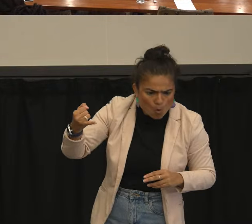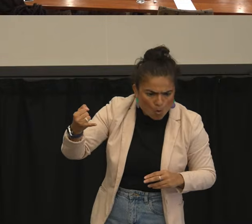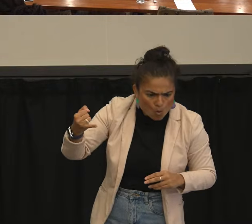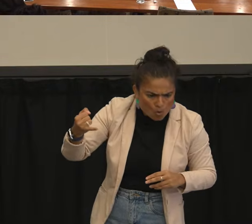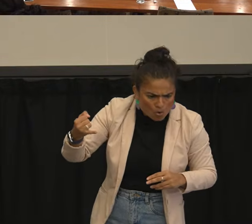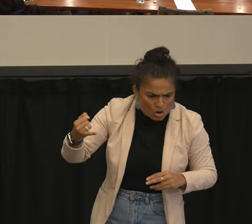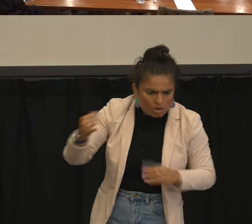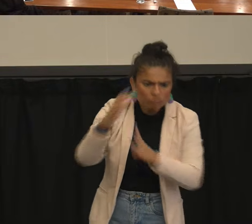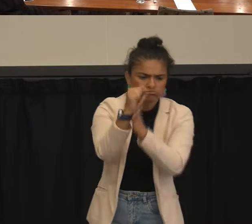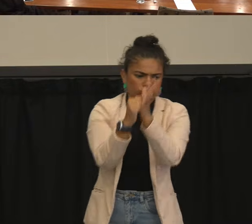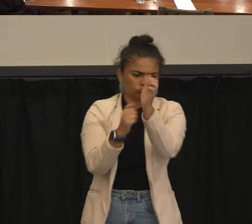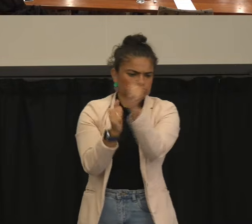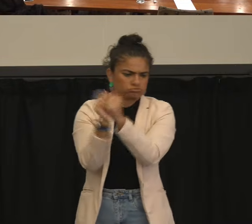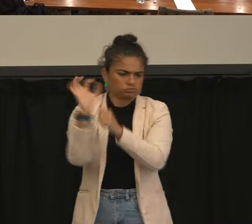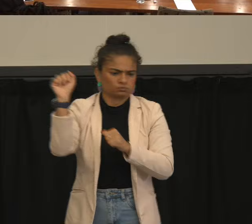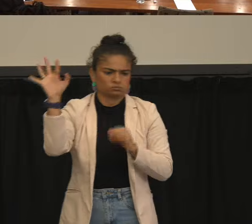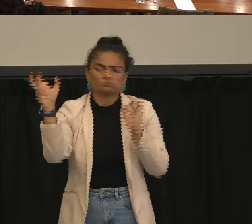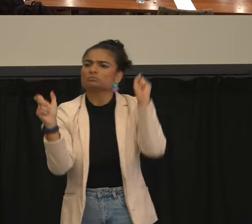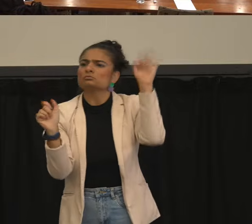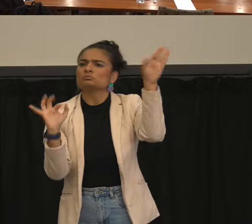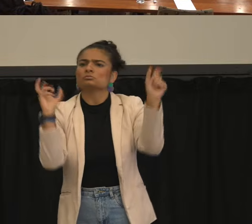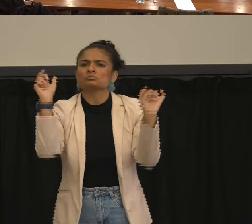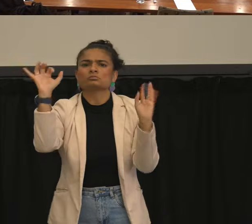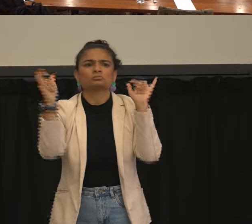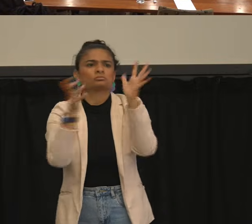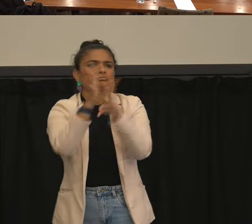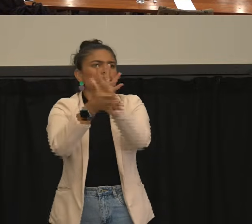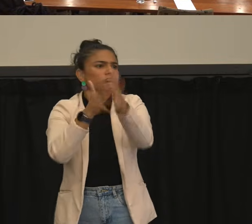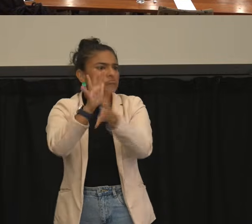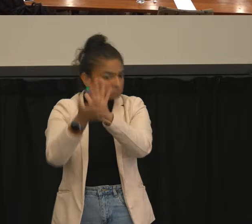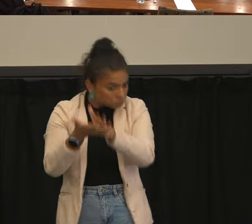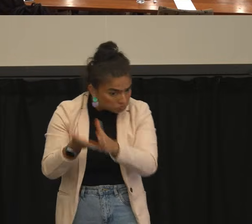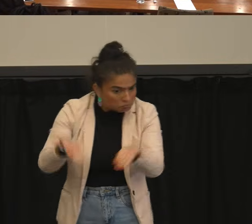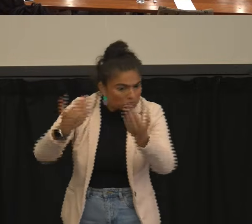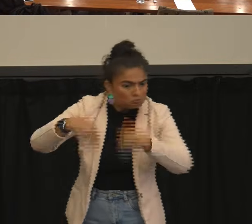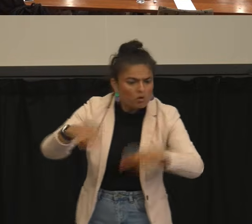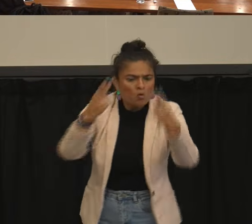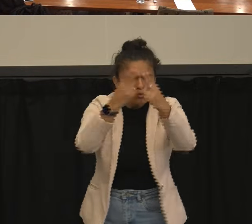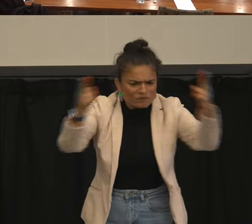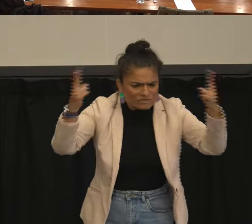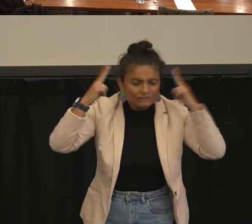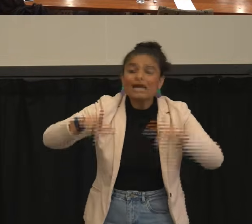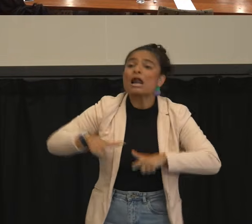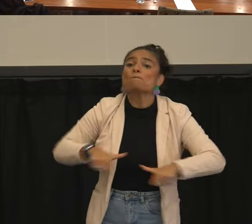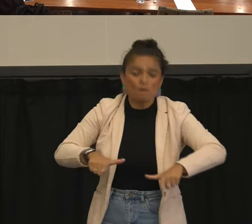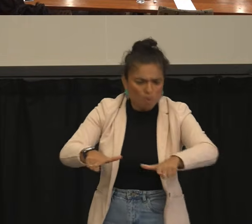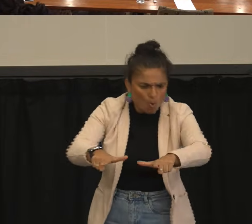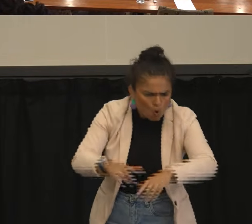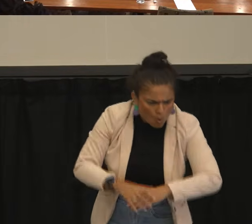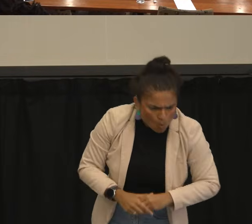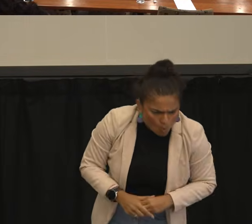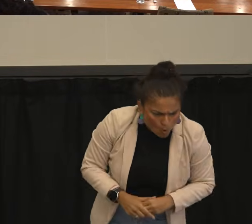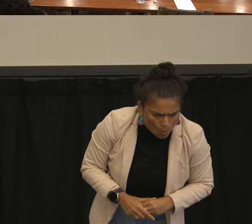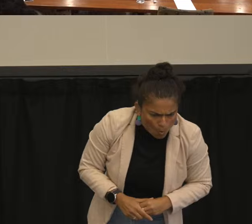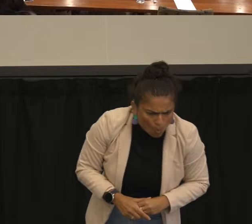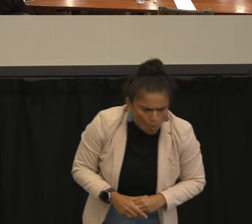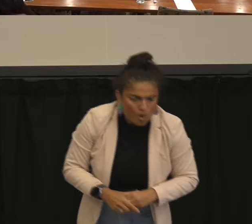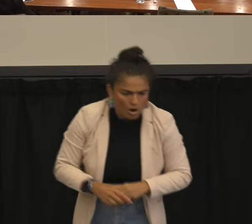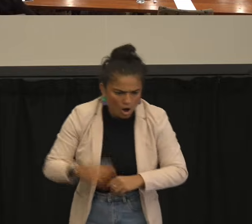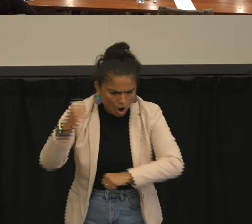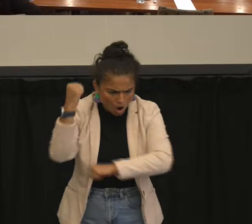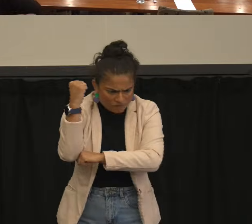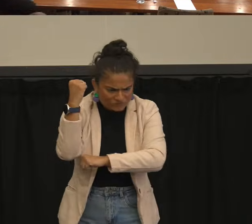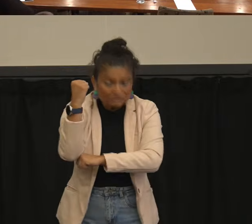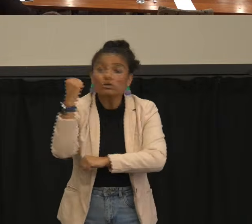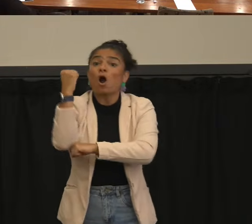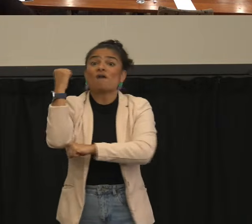the University of Johannesburg, wearable glove technology, and then University of Limpopo, who